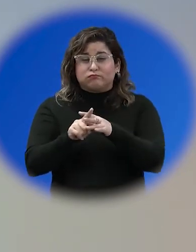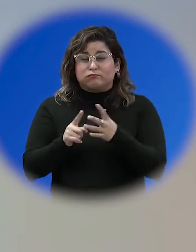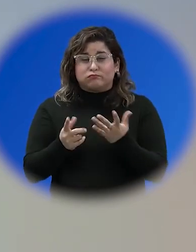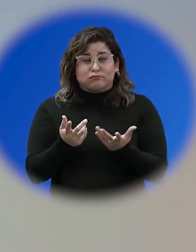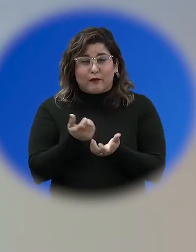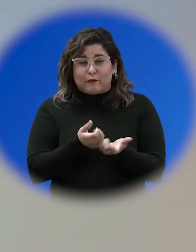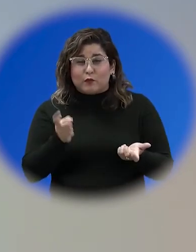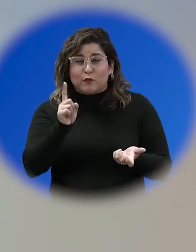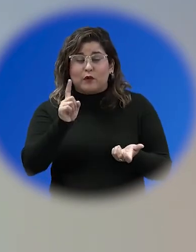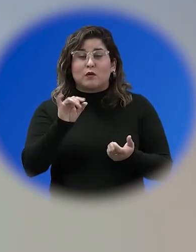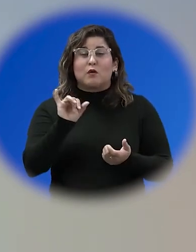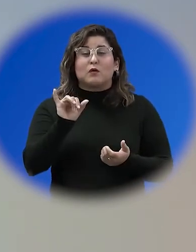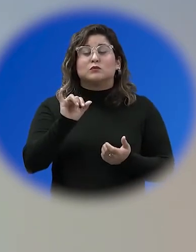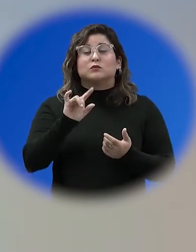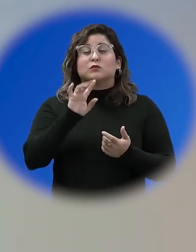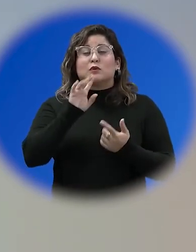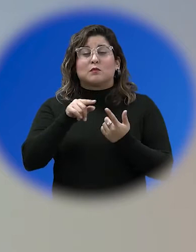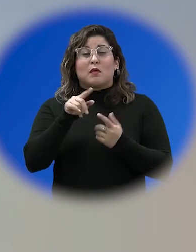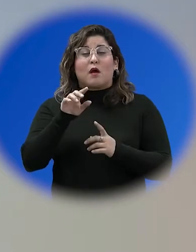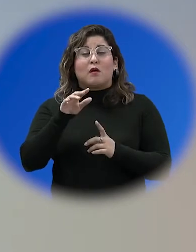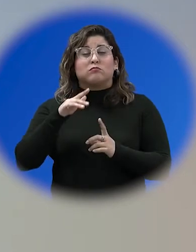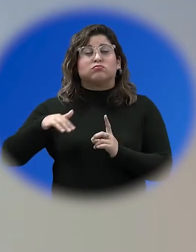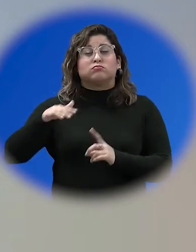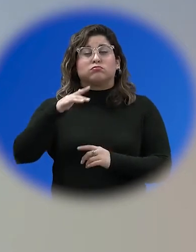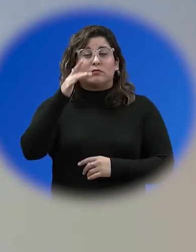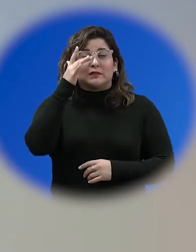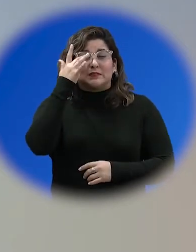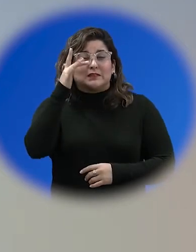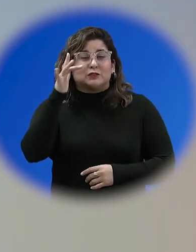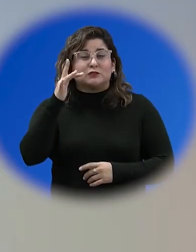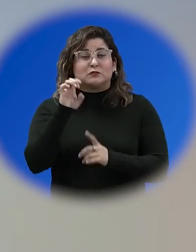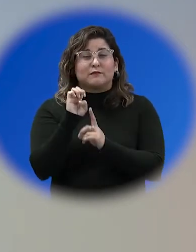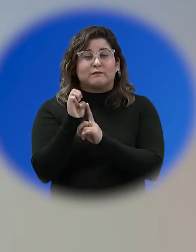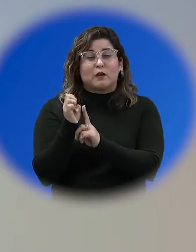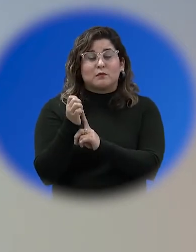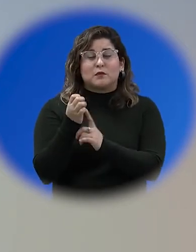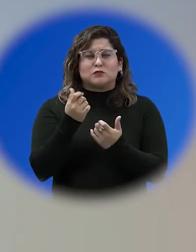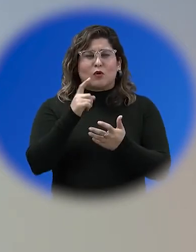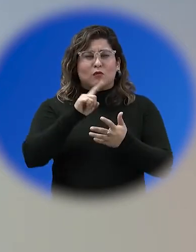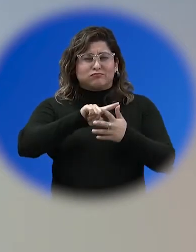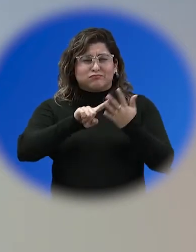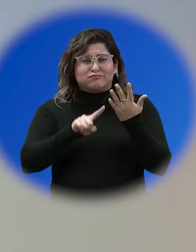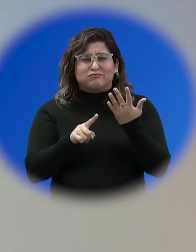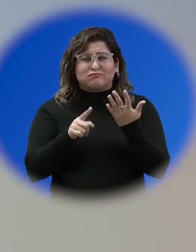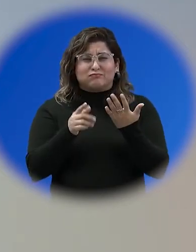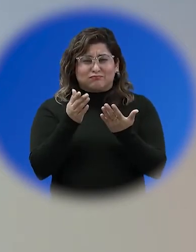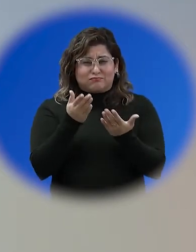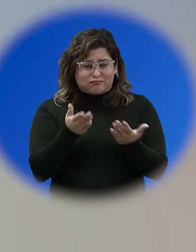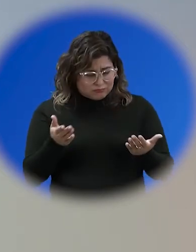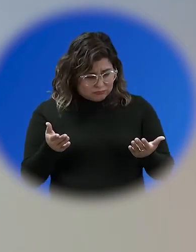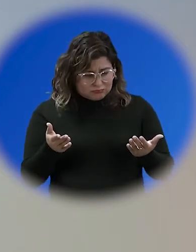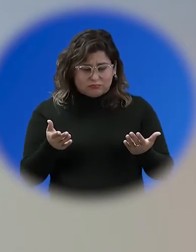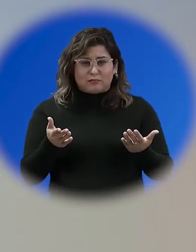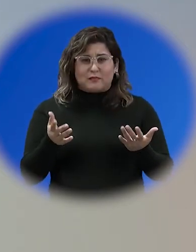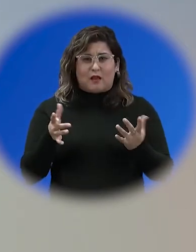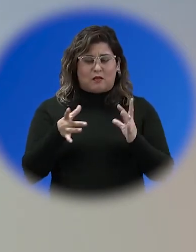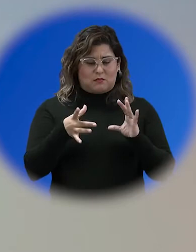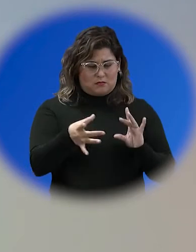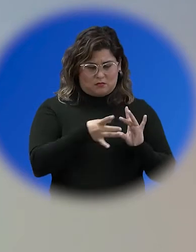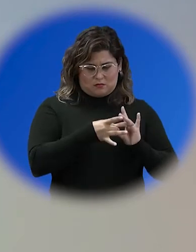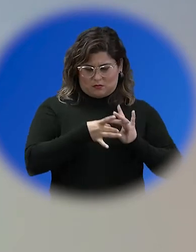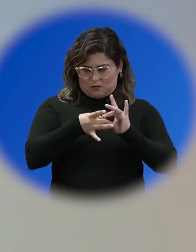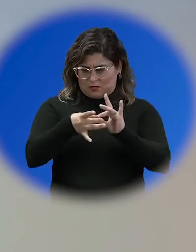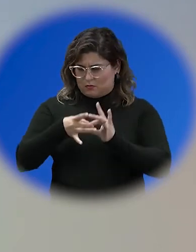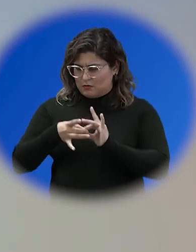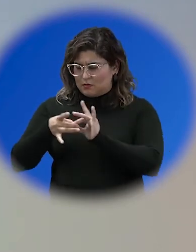ubiquitous robotics. We also talk about ambient intelligent environments, where all these various devices